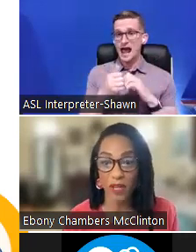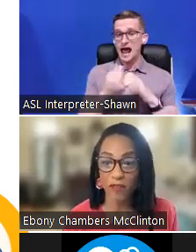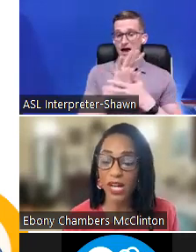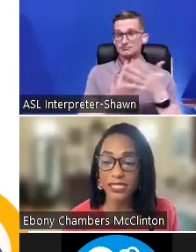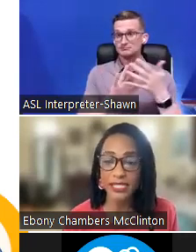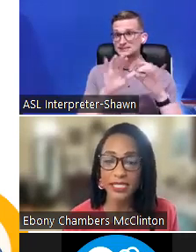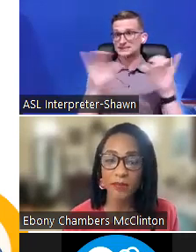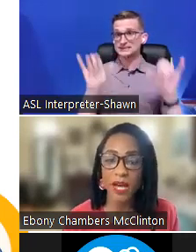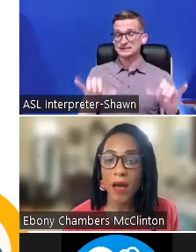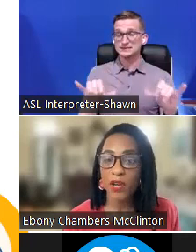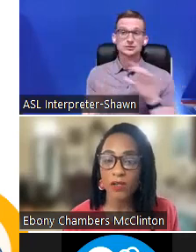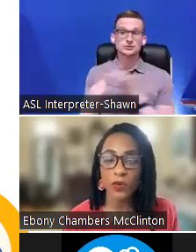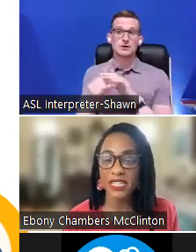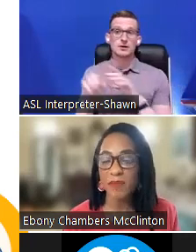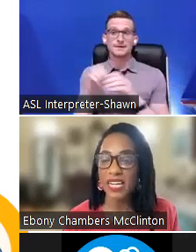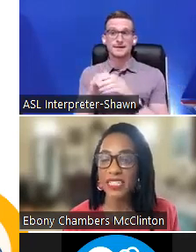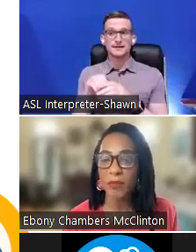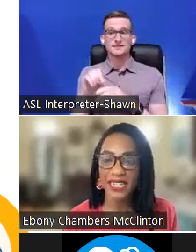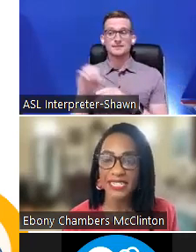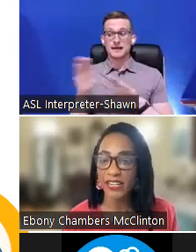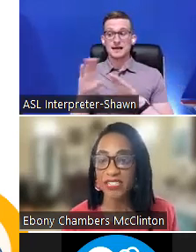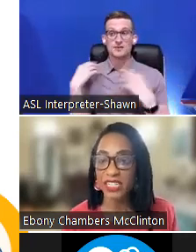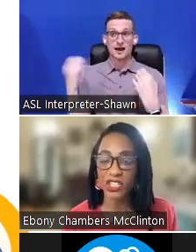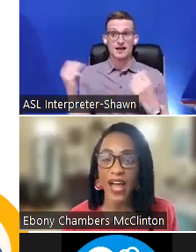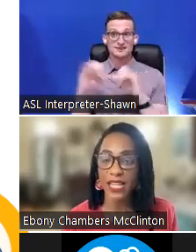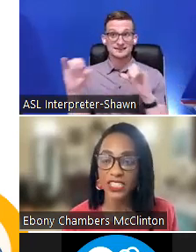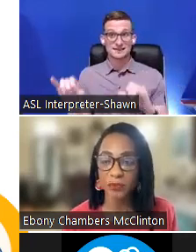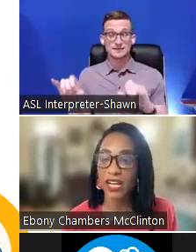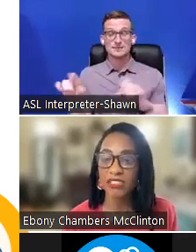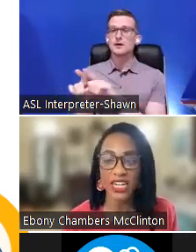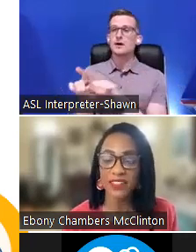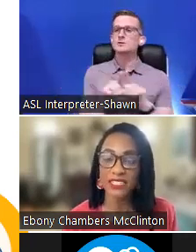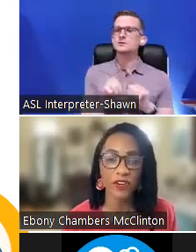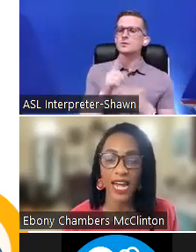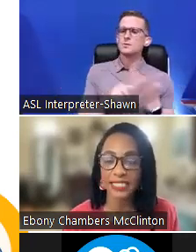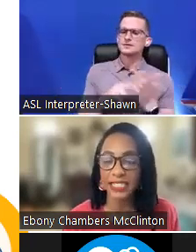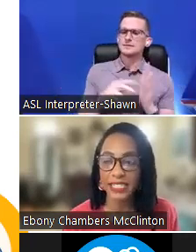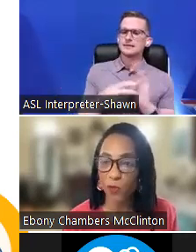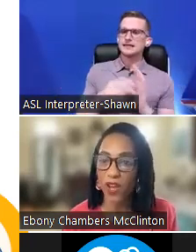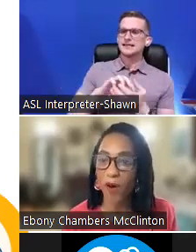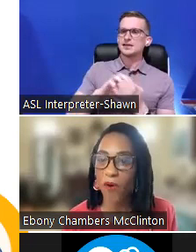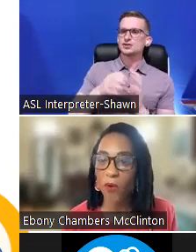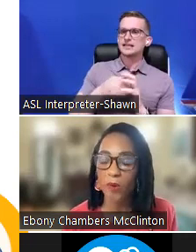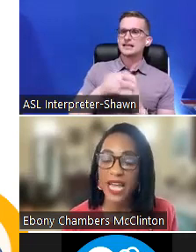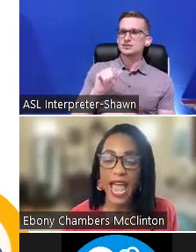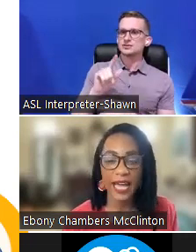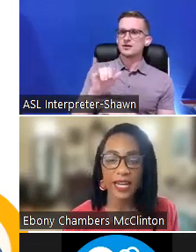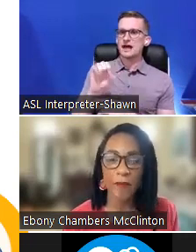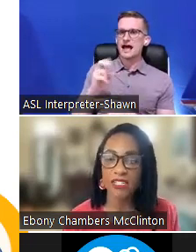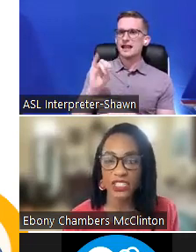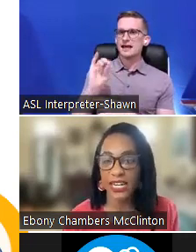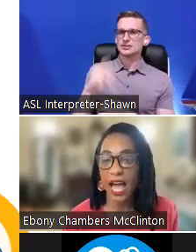our behavioral health system, but also what does it mean to practice intersectional allyship, to understand the different identities that we all hold